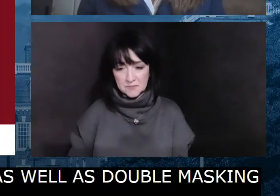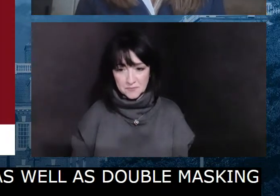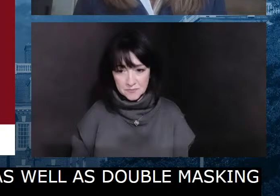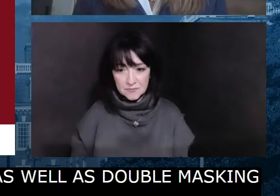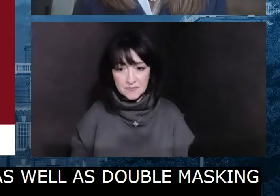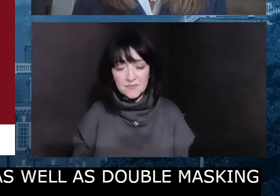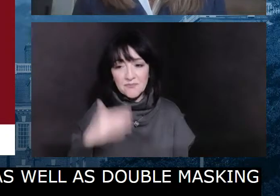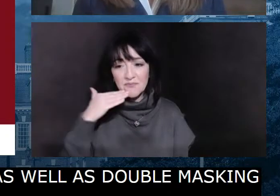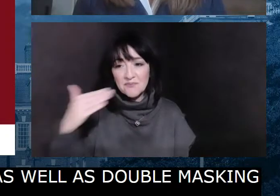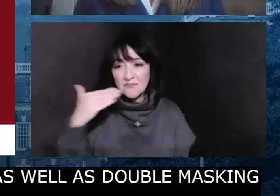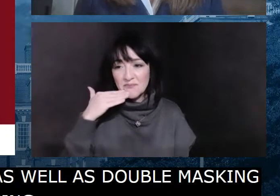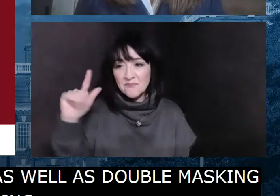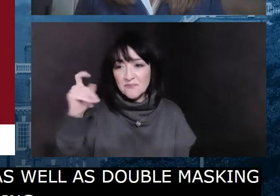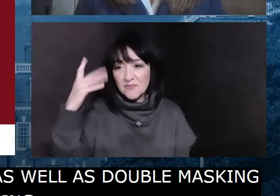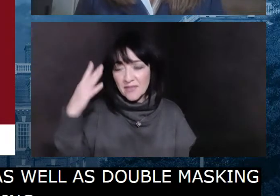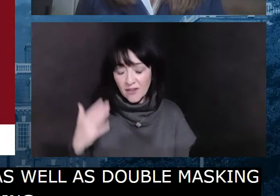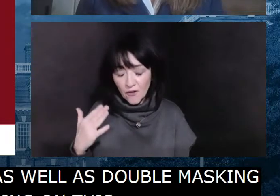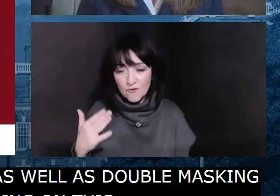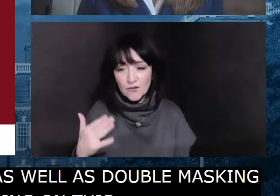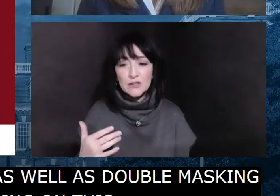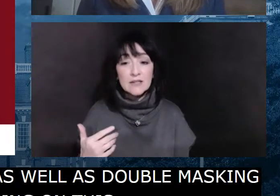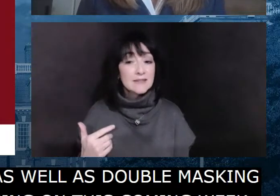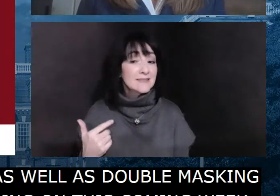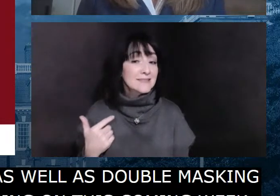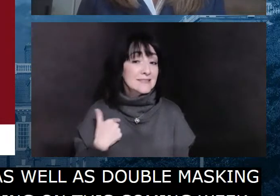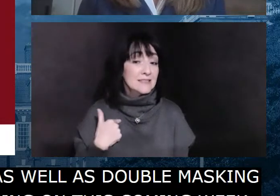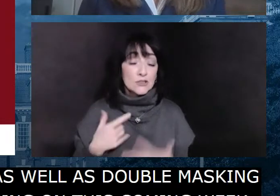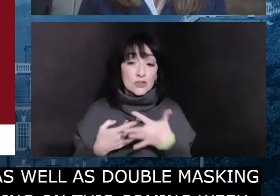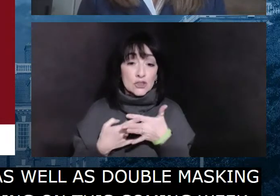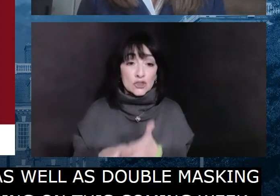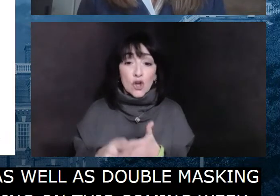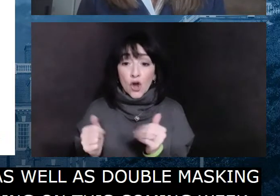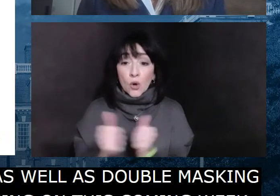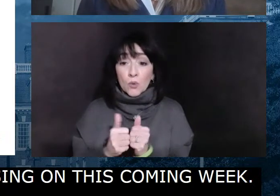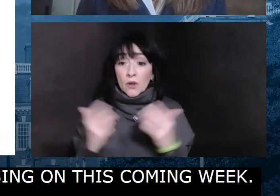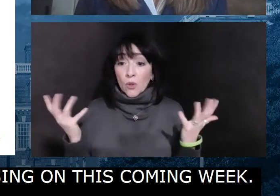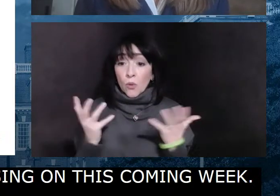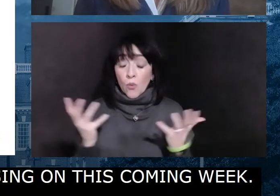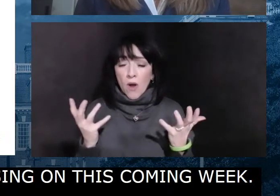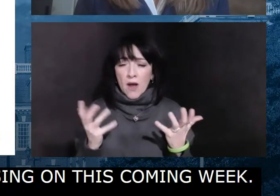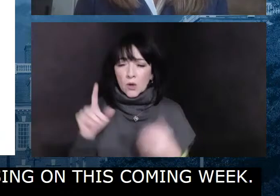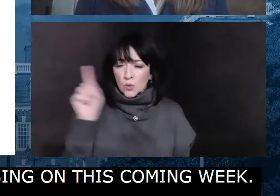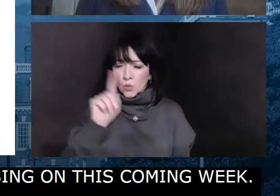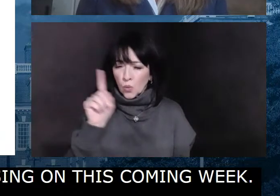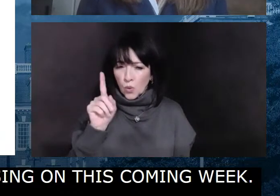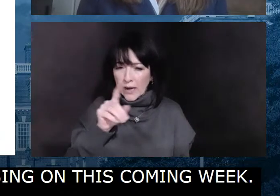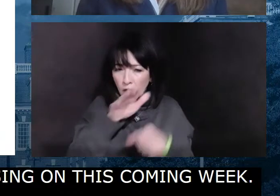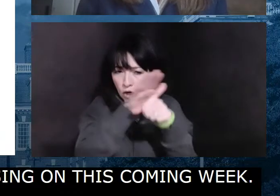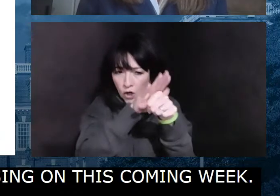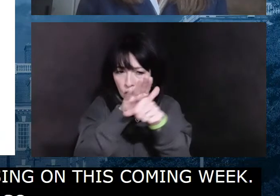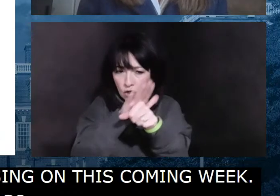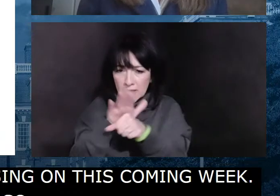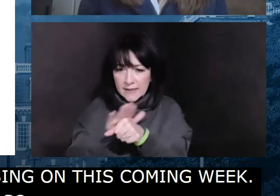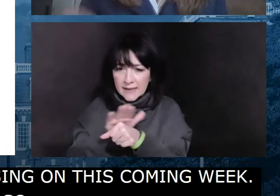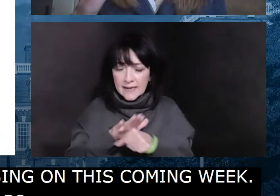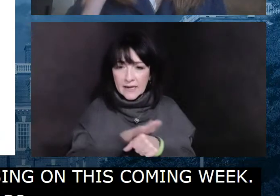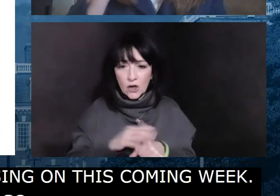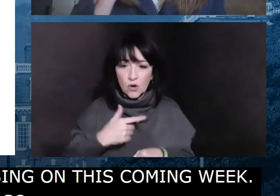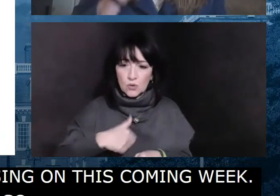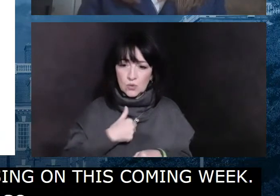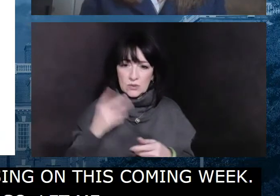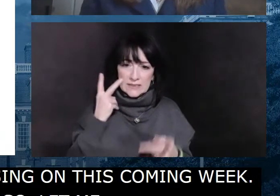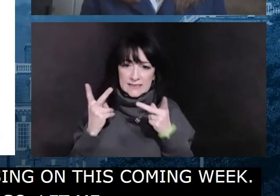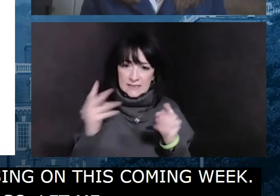So let me start with, as always, our areas of concern. And as the governor said, our